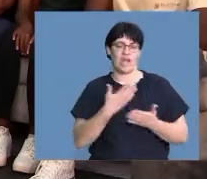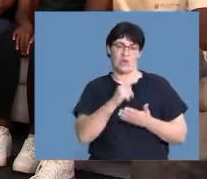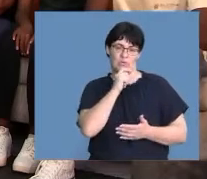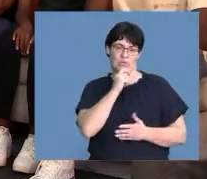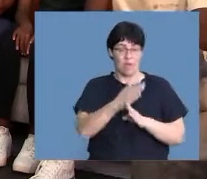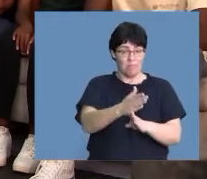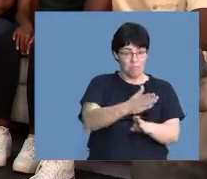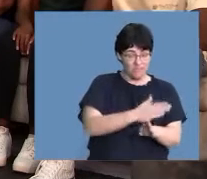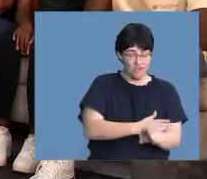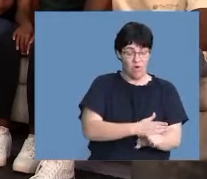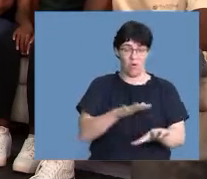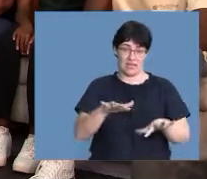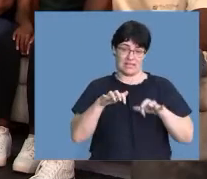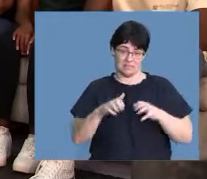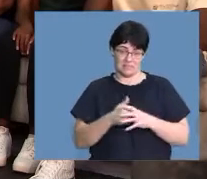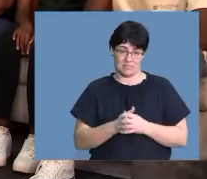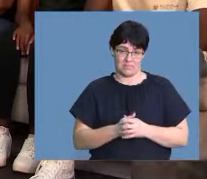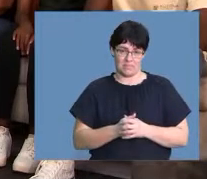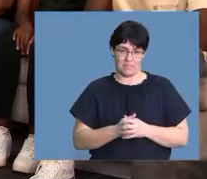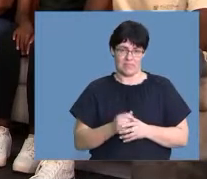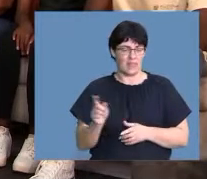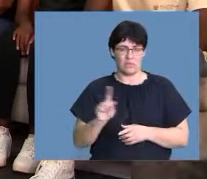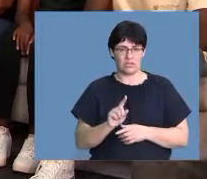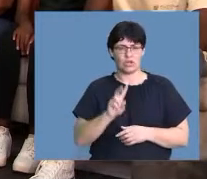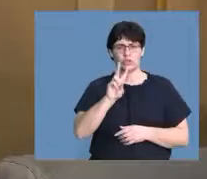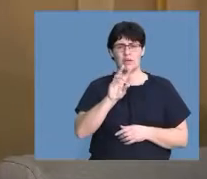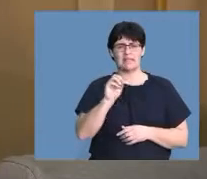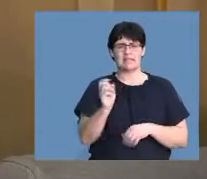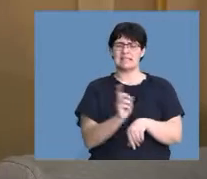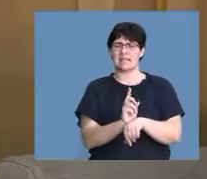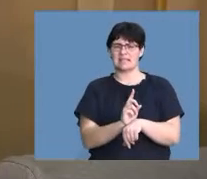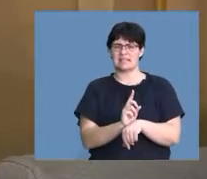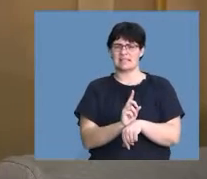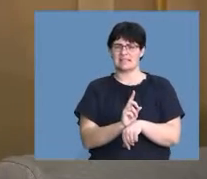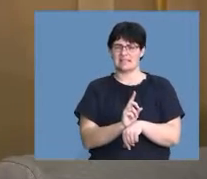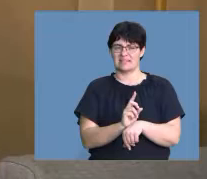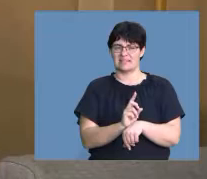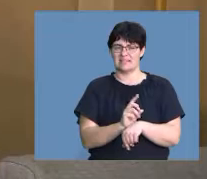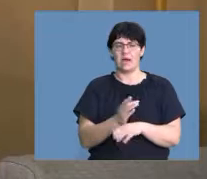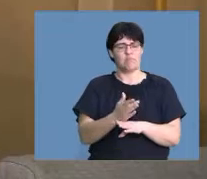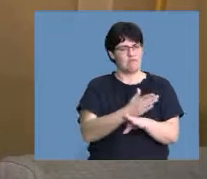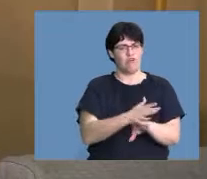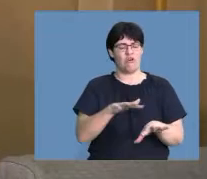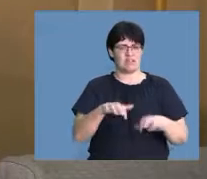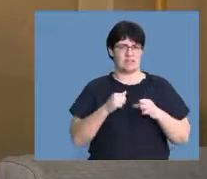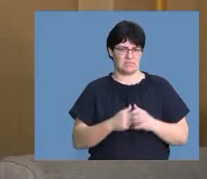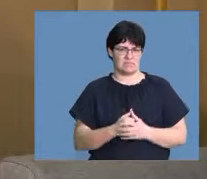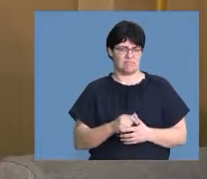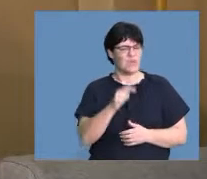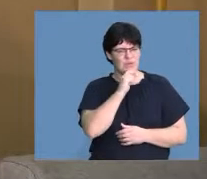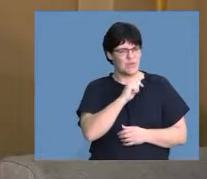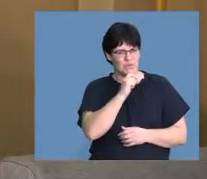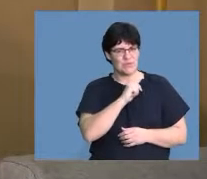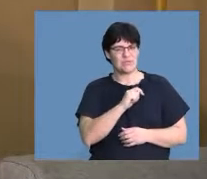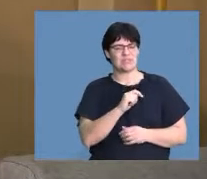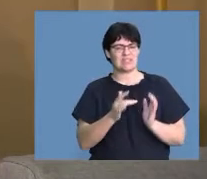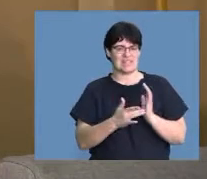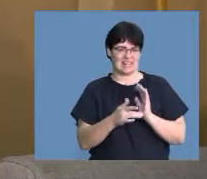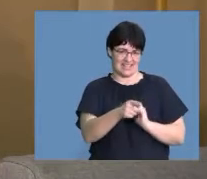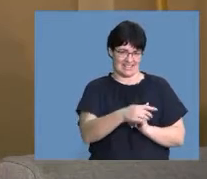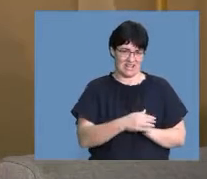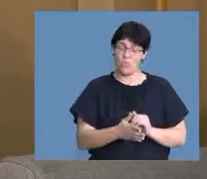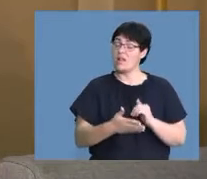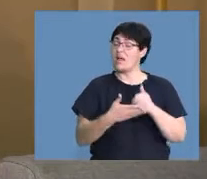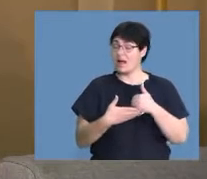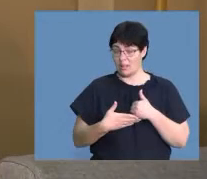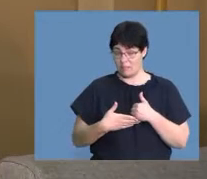an exam. What was that? 20 seconds? 20 seconds before your exam. Use that technique. It will